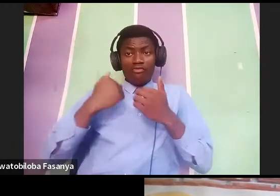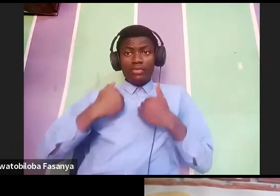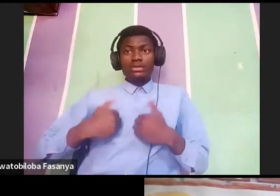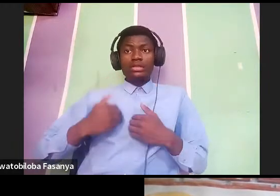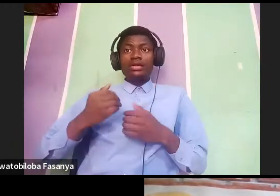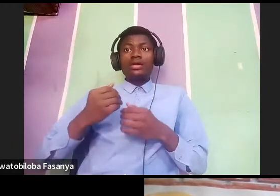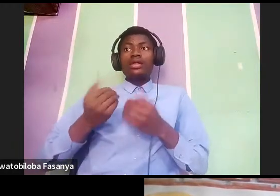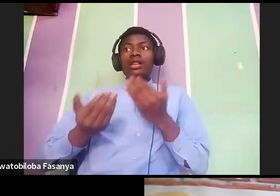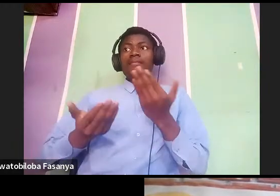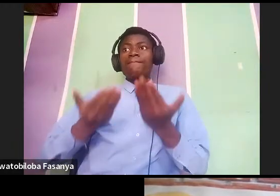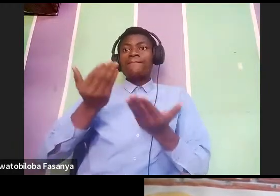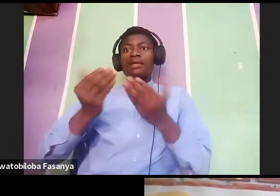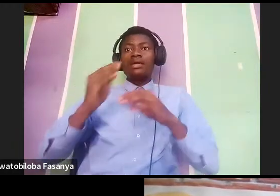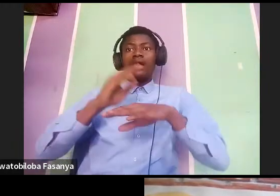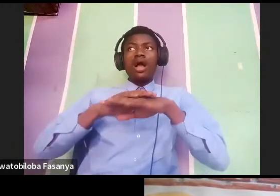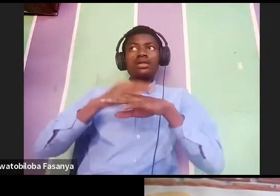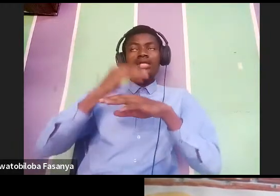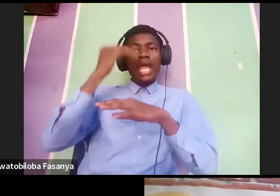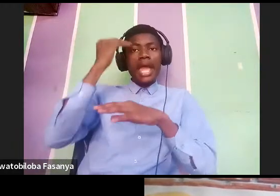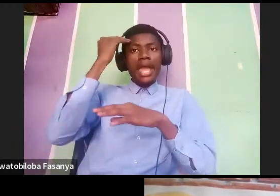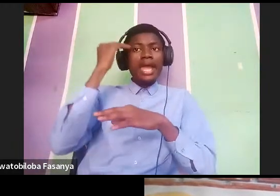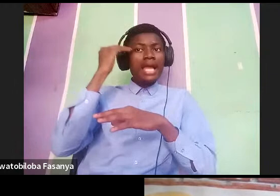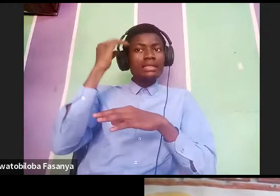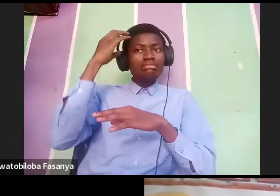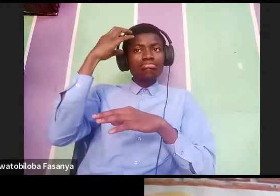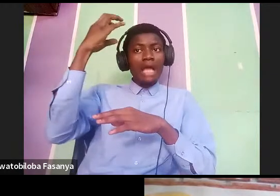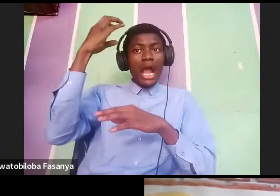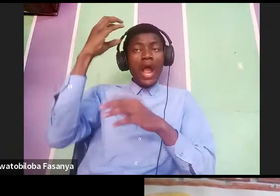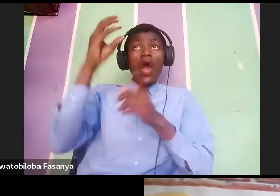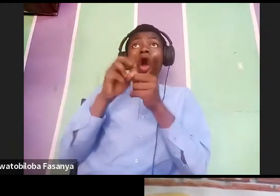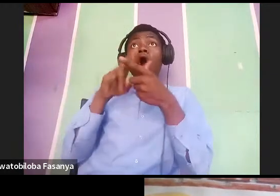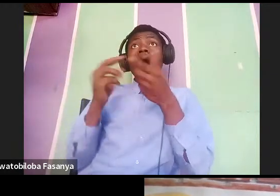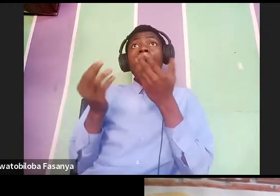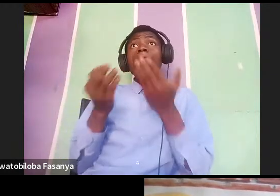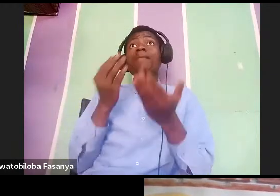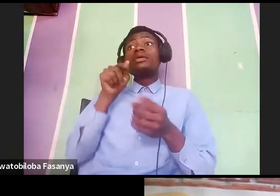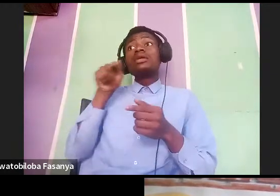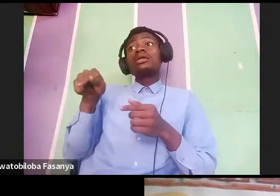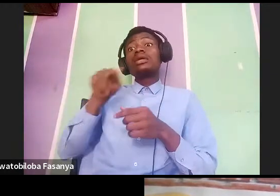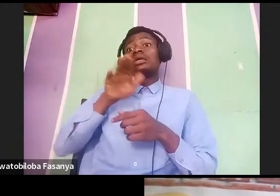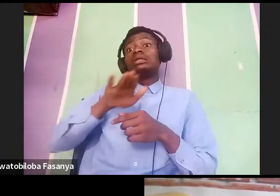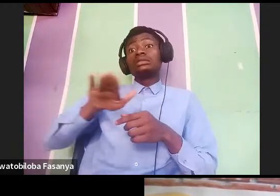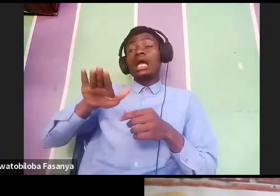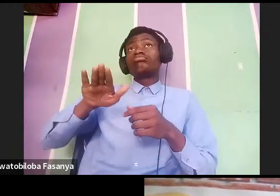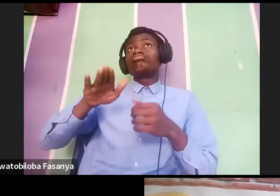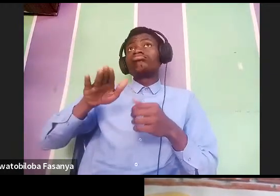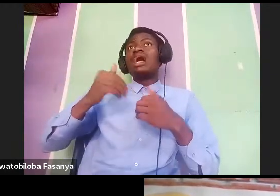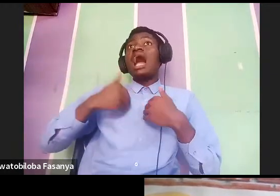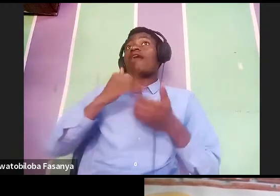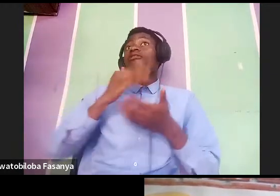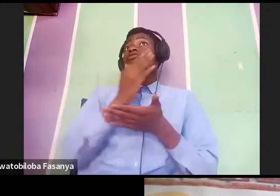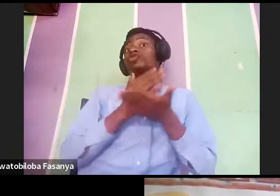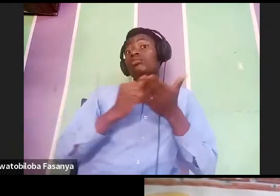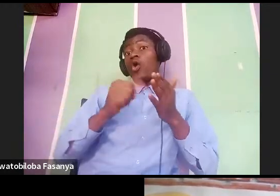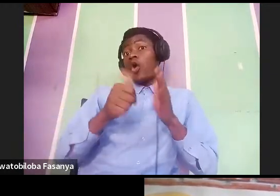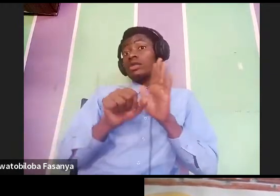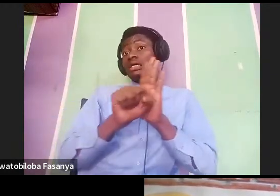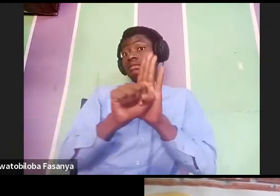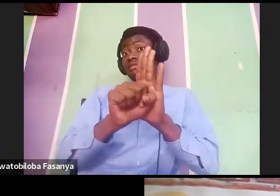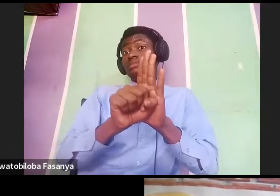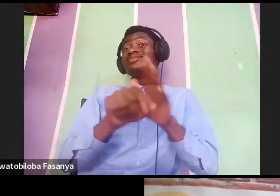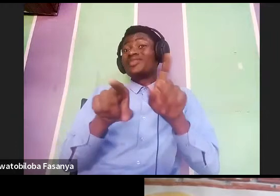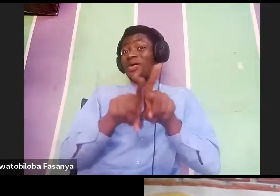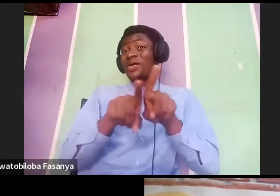of symptom that the child is exhibiting, because of course, head injury, you might not know the extent. And of course, there could be blunt injury.